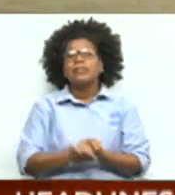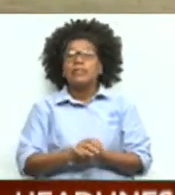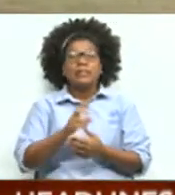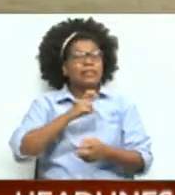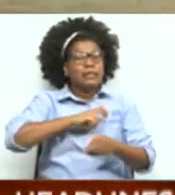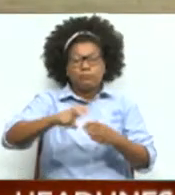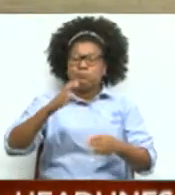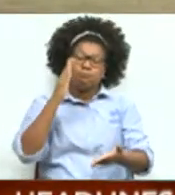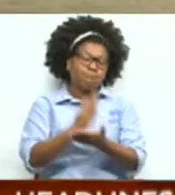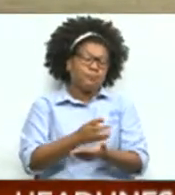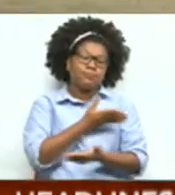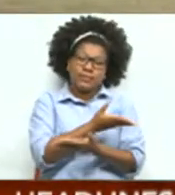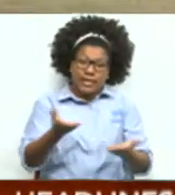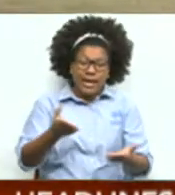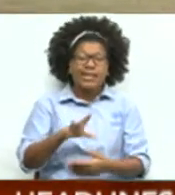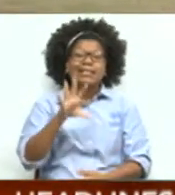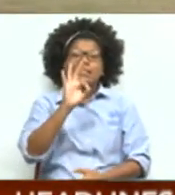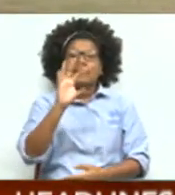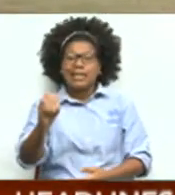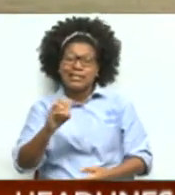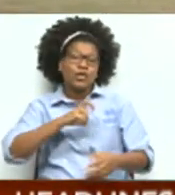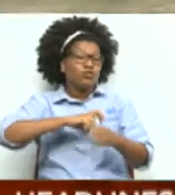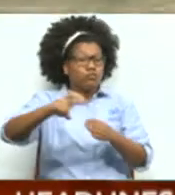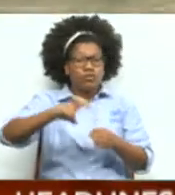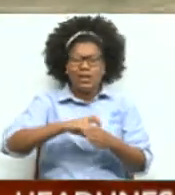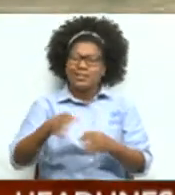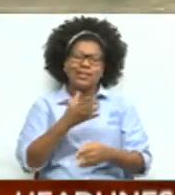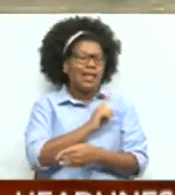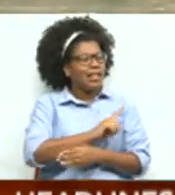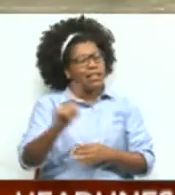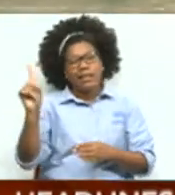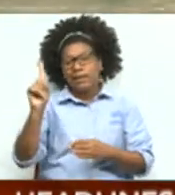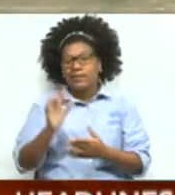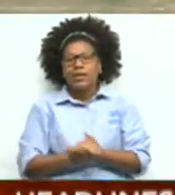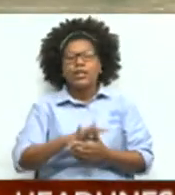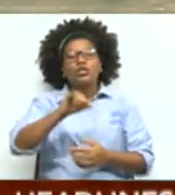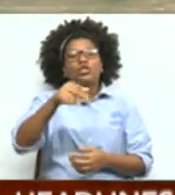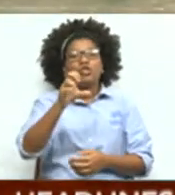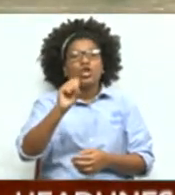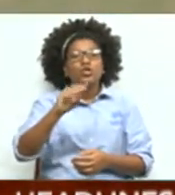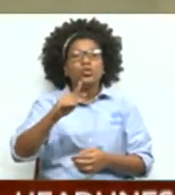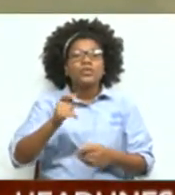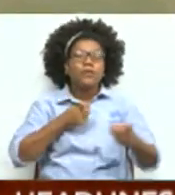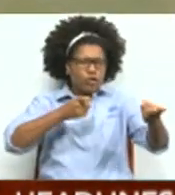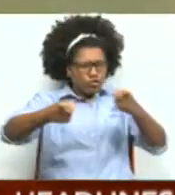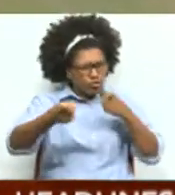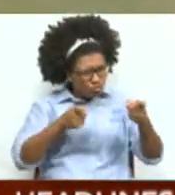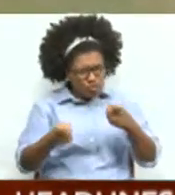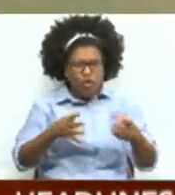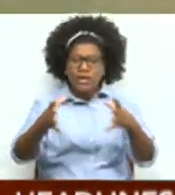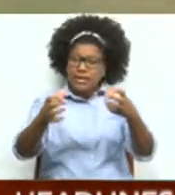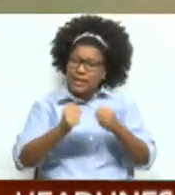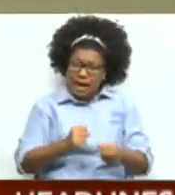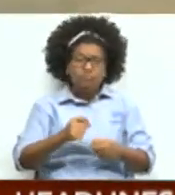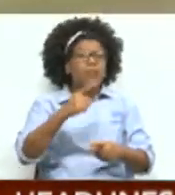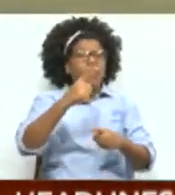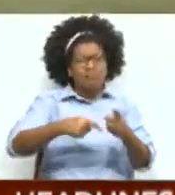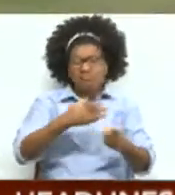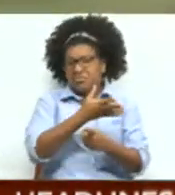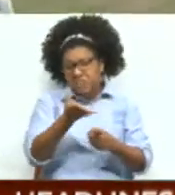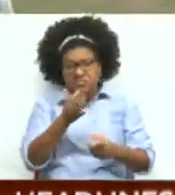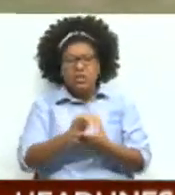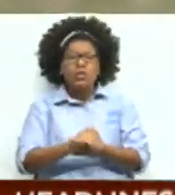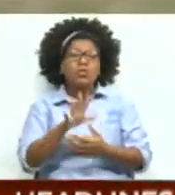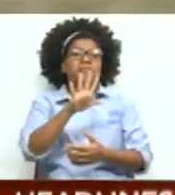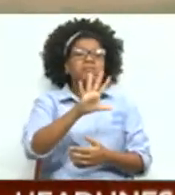90 before he retired hurt. Joshua De Silva took control and he hit a half ton himself with 53. 186